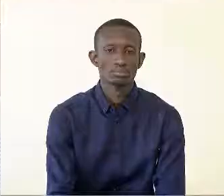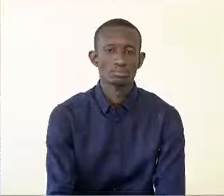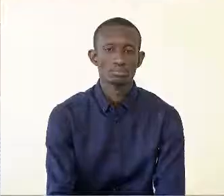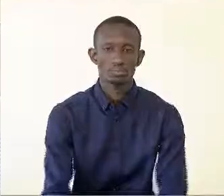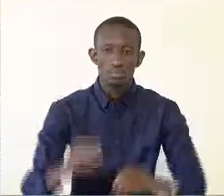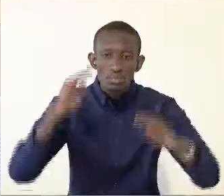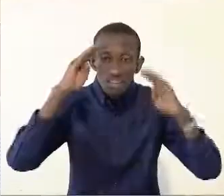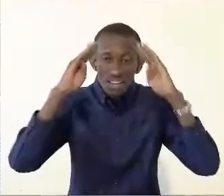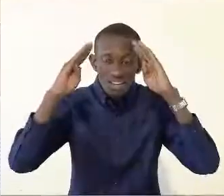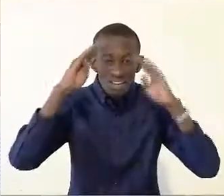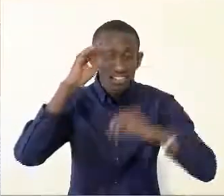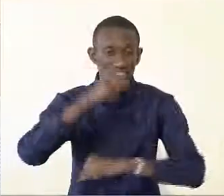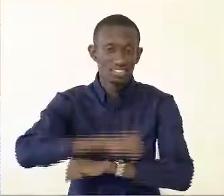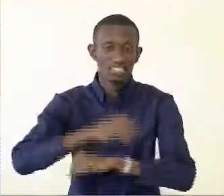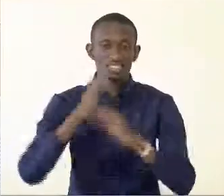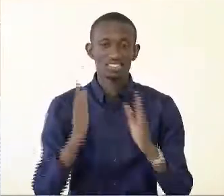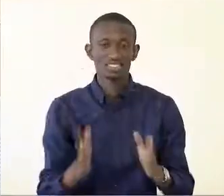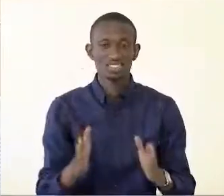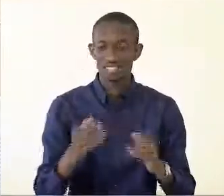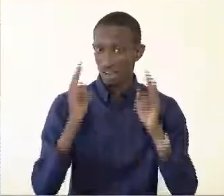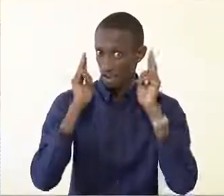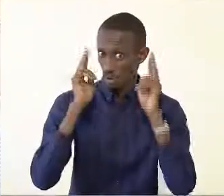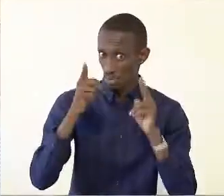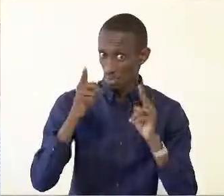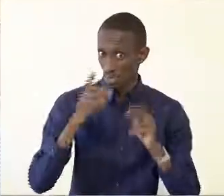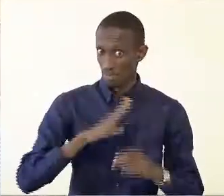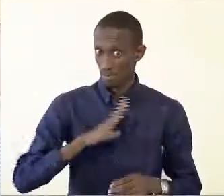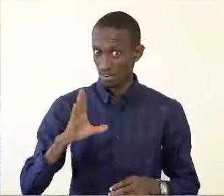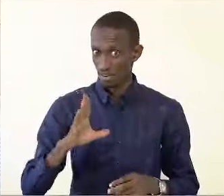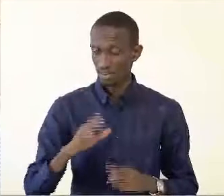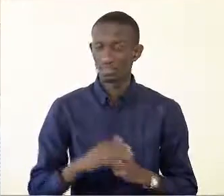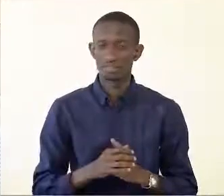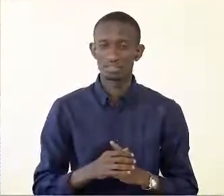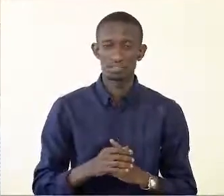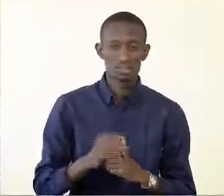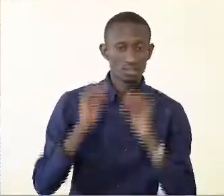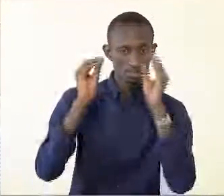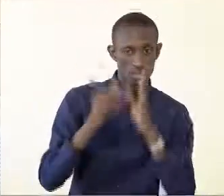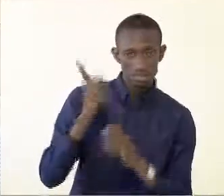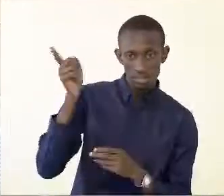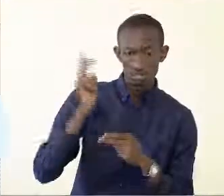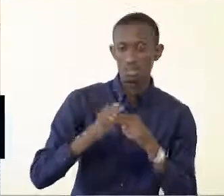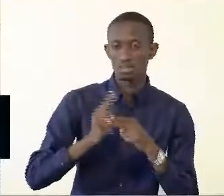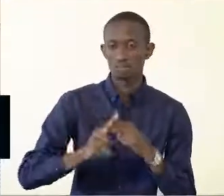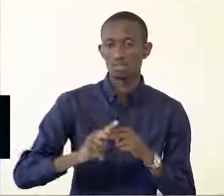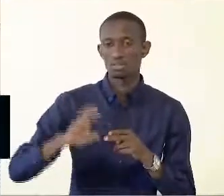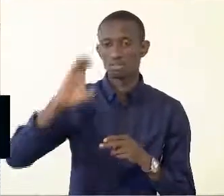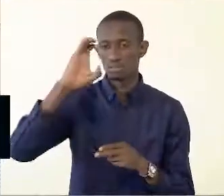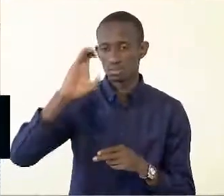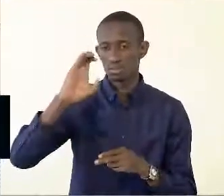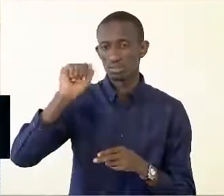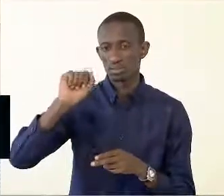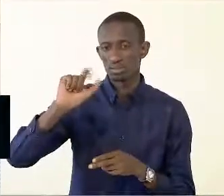Hello students, I hope you're doing well. I'm back. I'm teacher Callixte. I teach